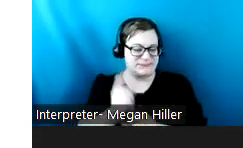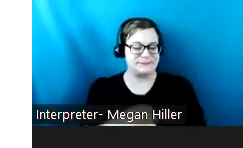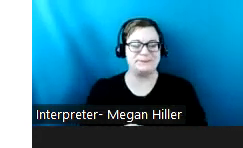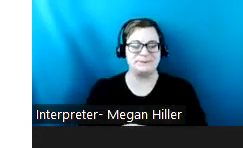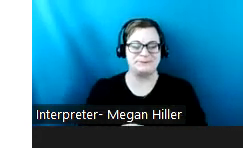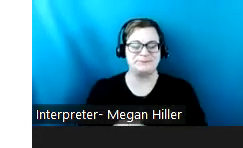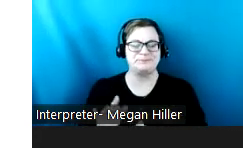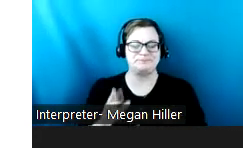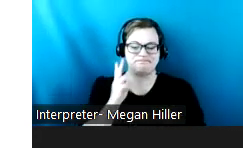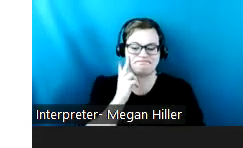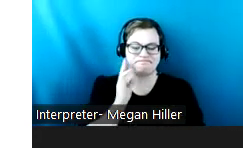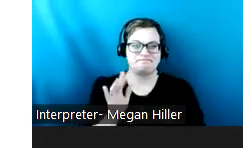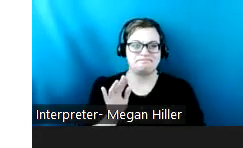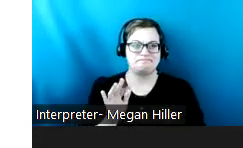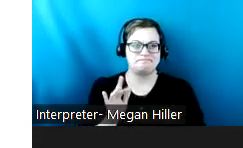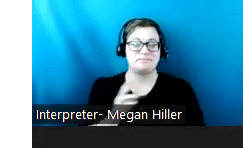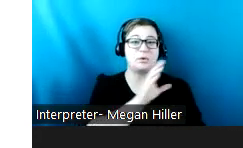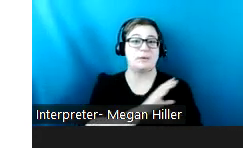Let's see here. So clinical supervision.